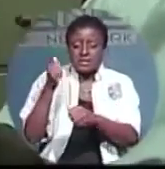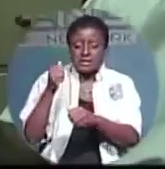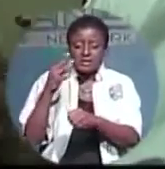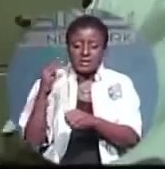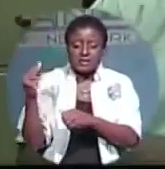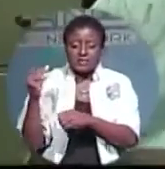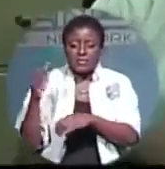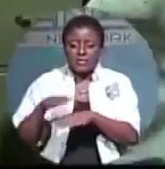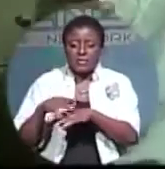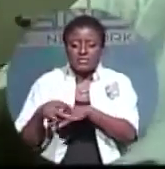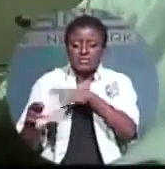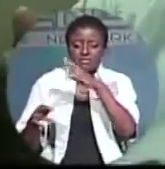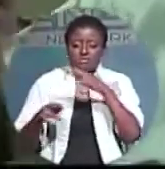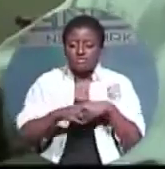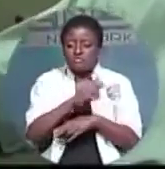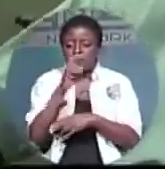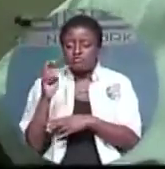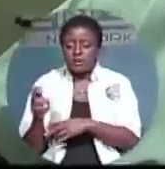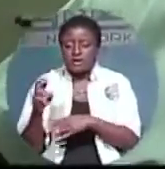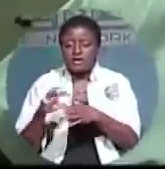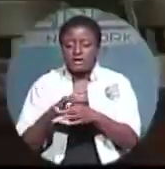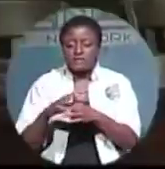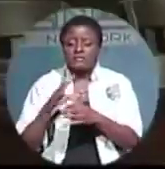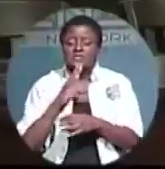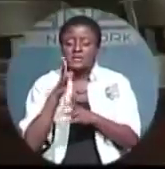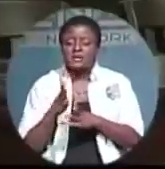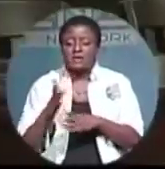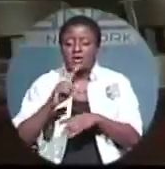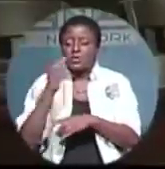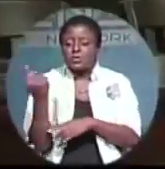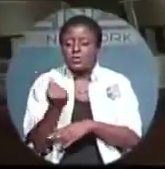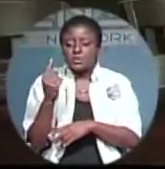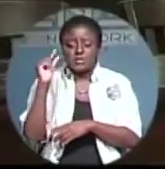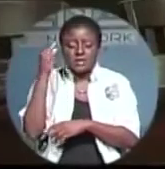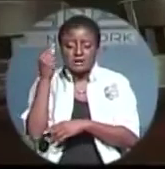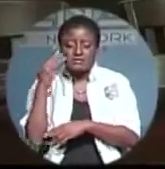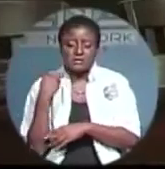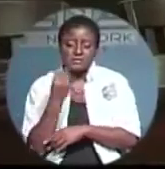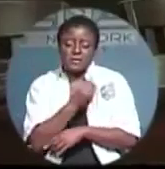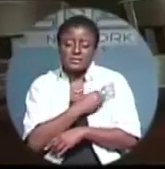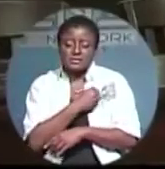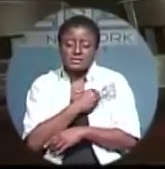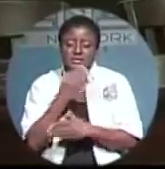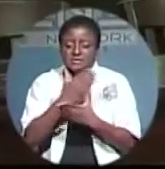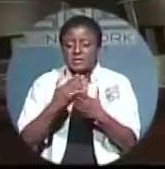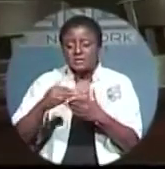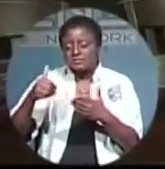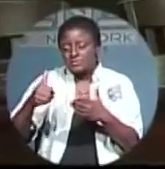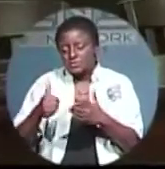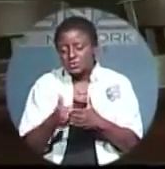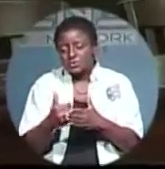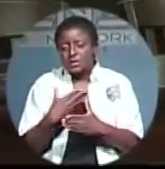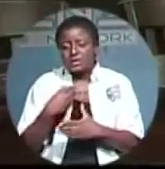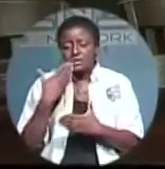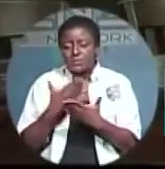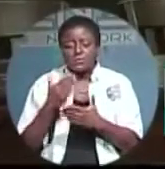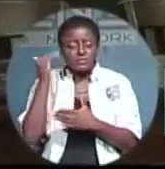side of the Speaker will be only government members. Some new and familiar faces will officially take their seats in